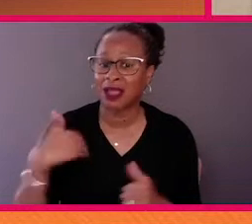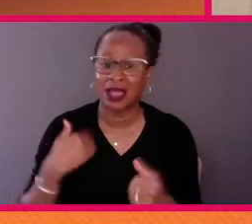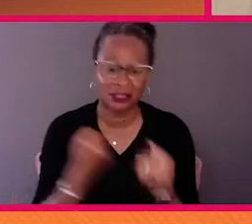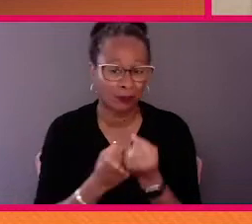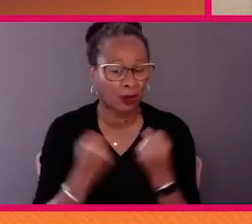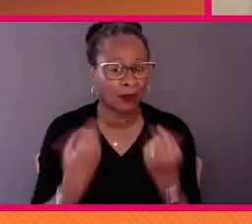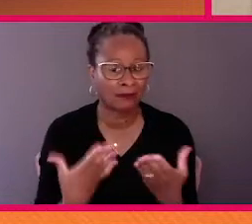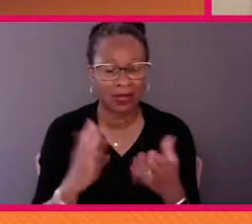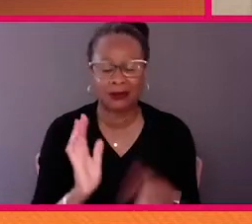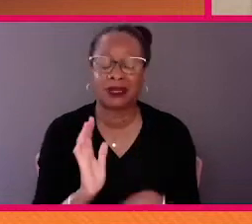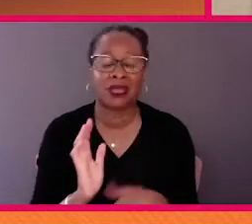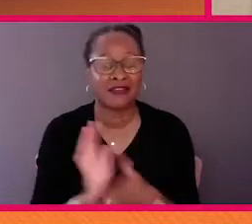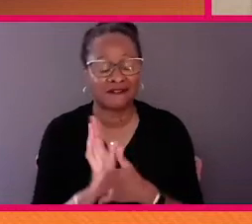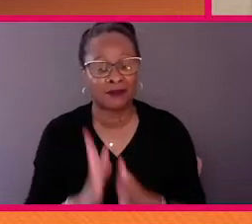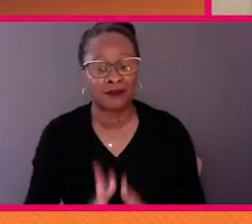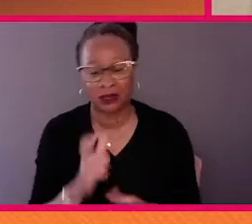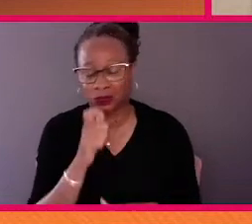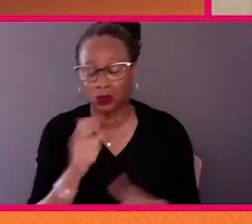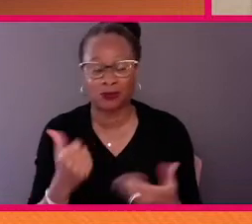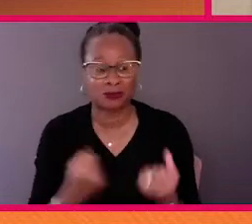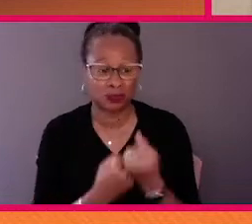been a wonderful partner to Firelight.